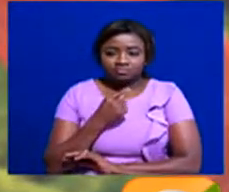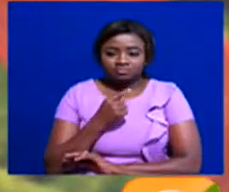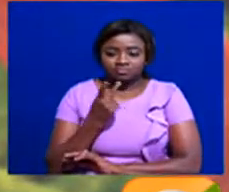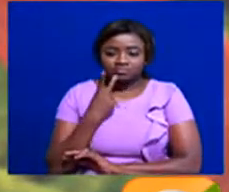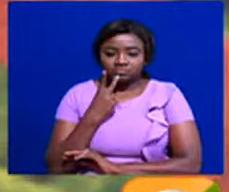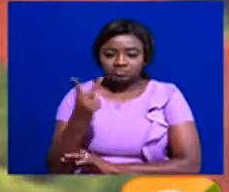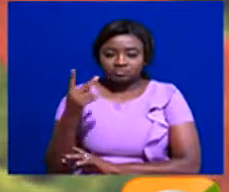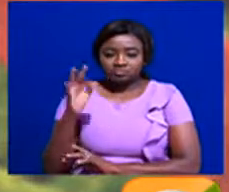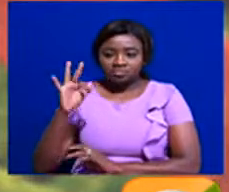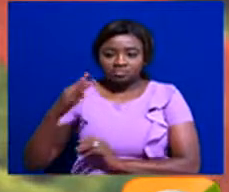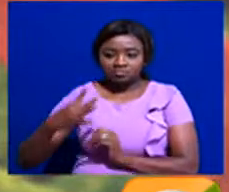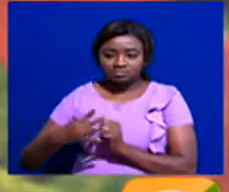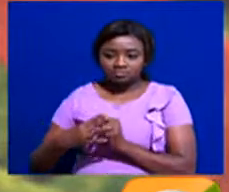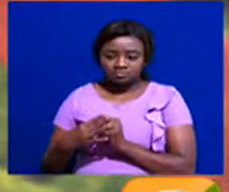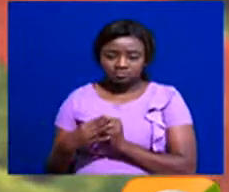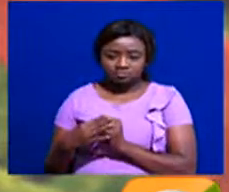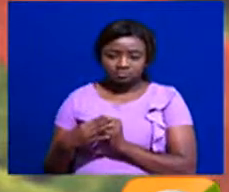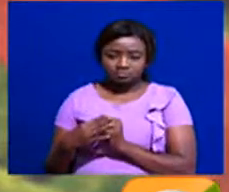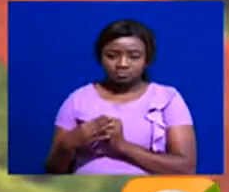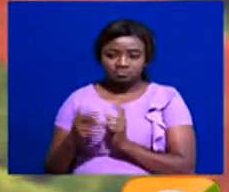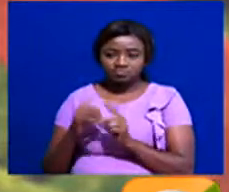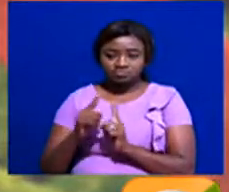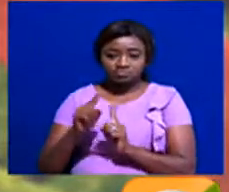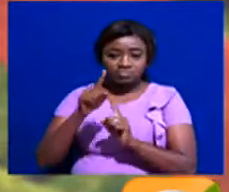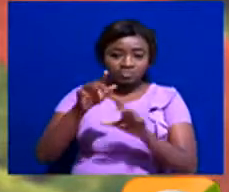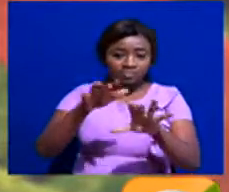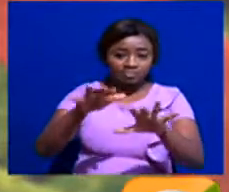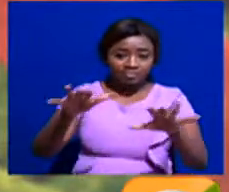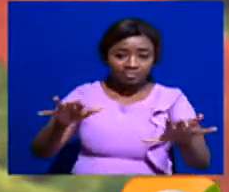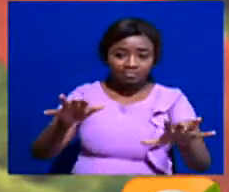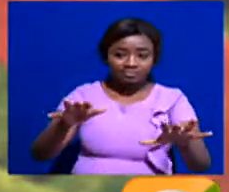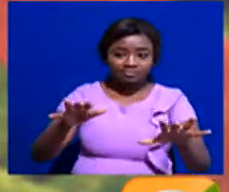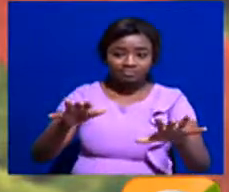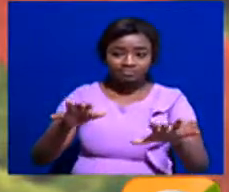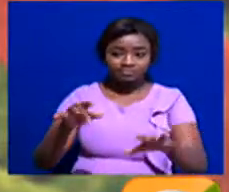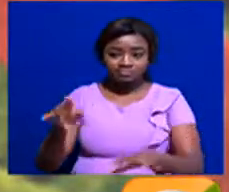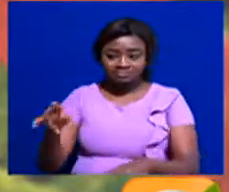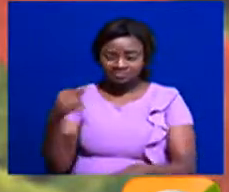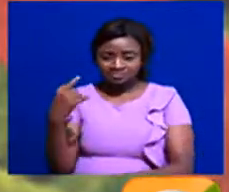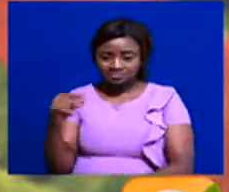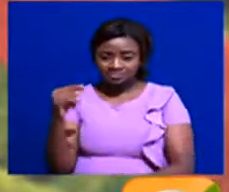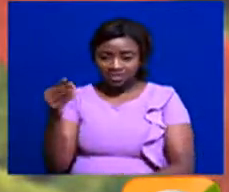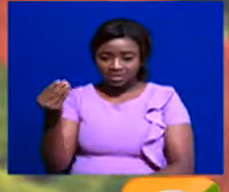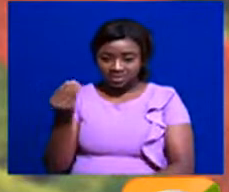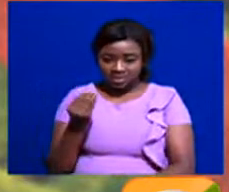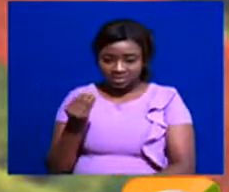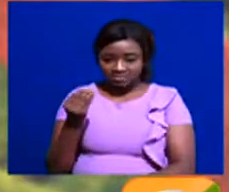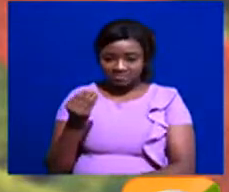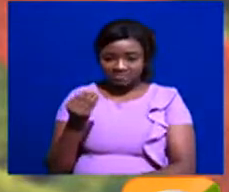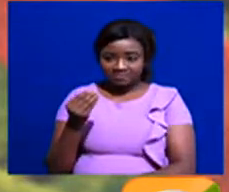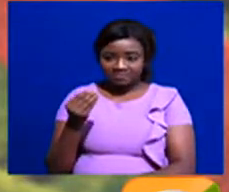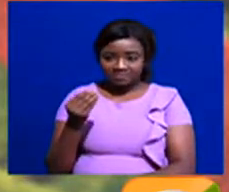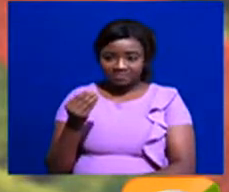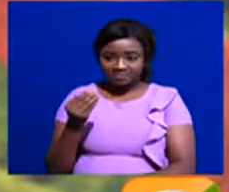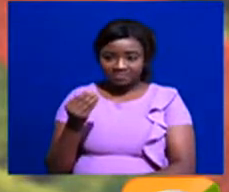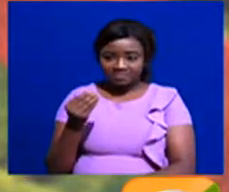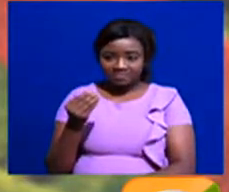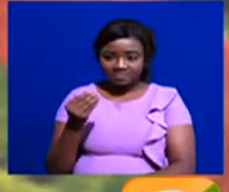239 sellings. But go to the market. The grade that they give farmers most is grade number